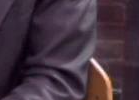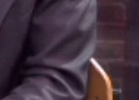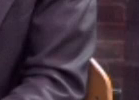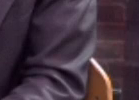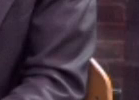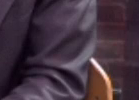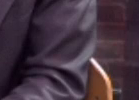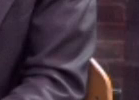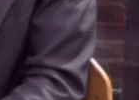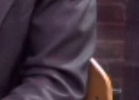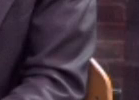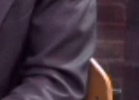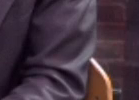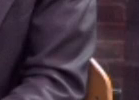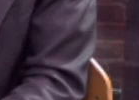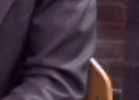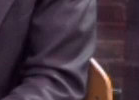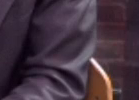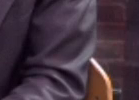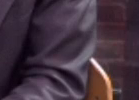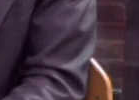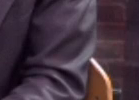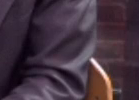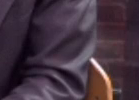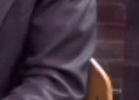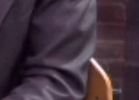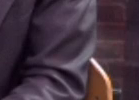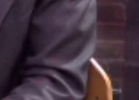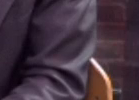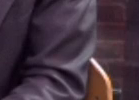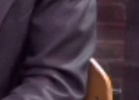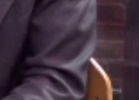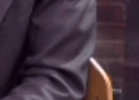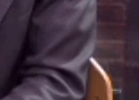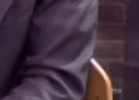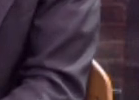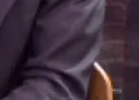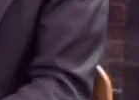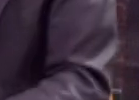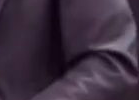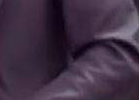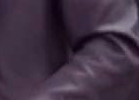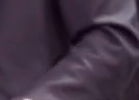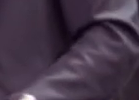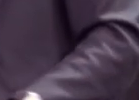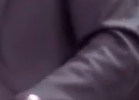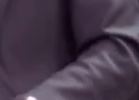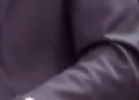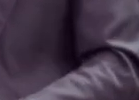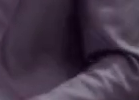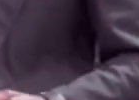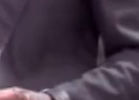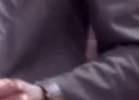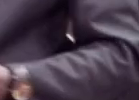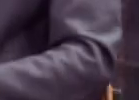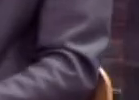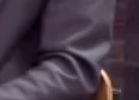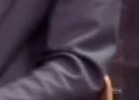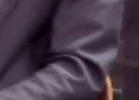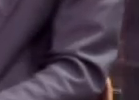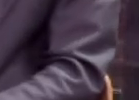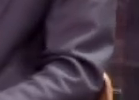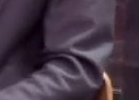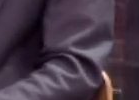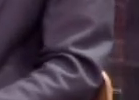Uchelevu. Uja kuwe nangu tisonyi wako kuruwako akai semu. Oza uli Devin tu vya